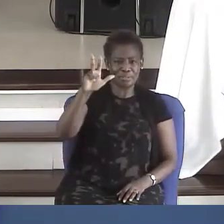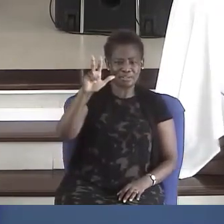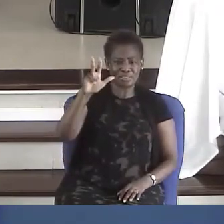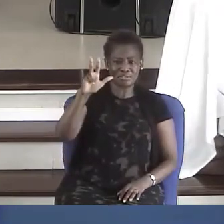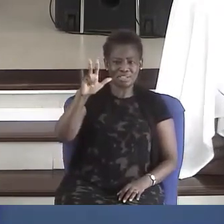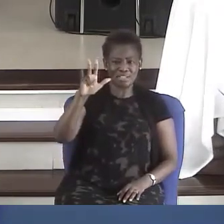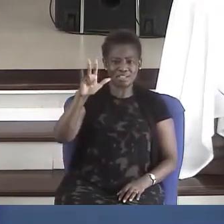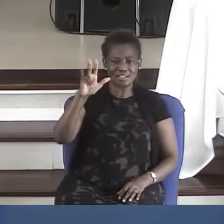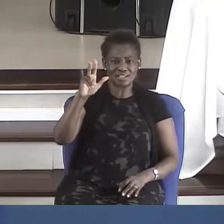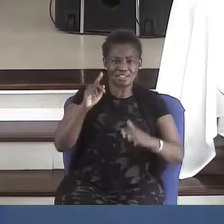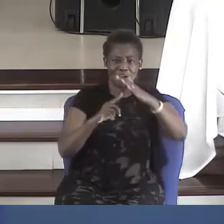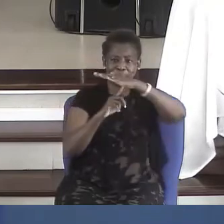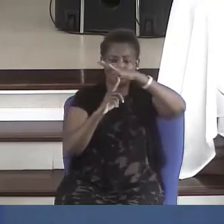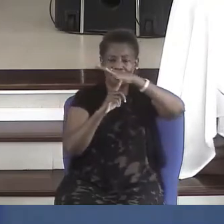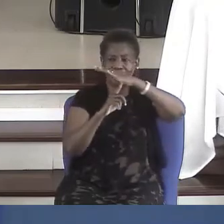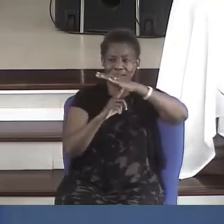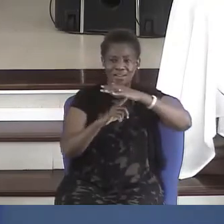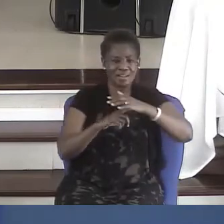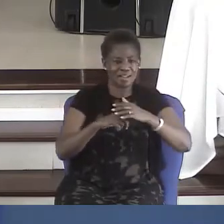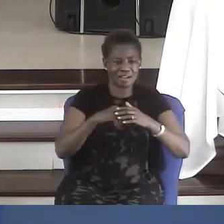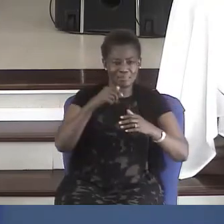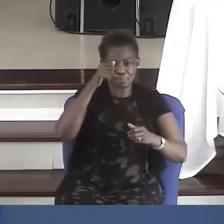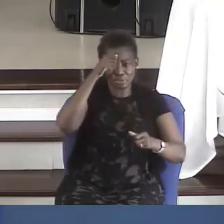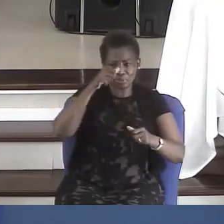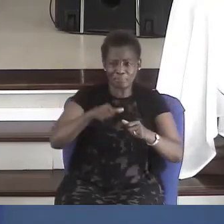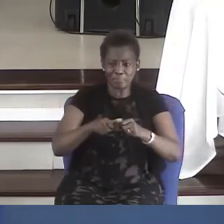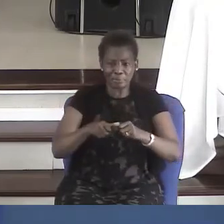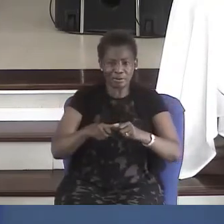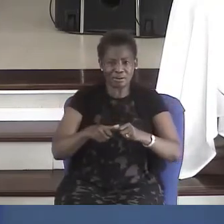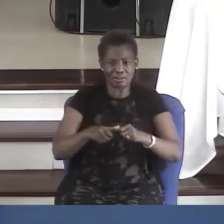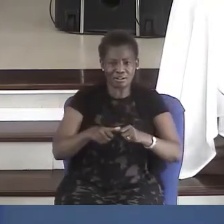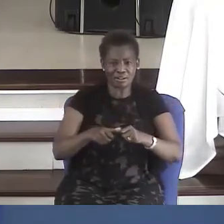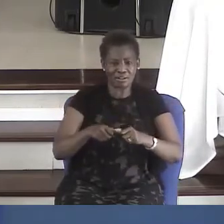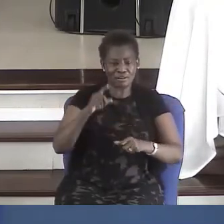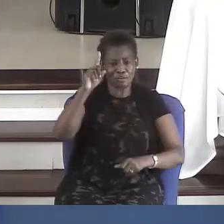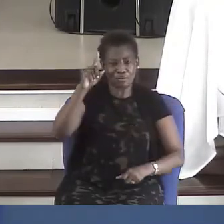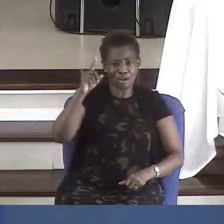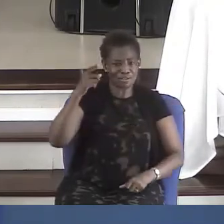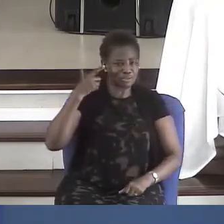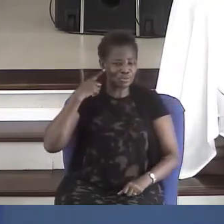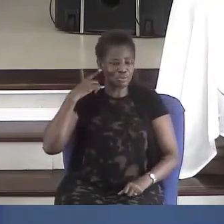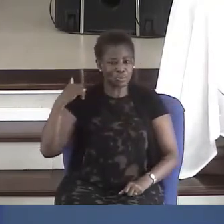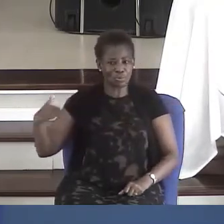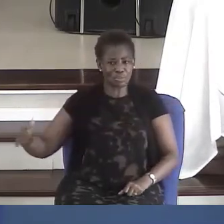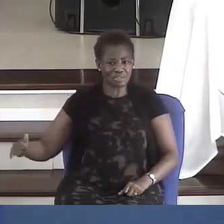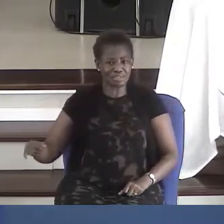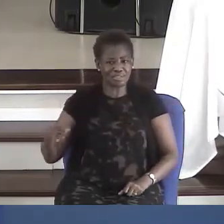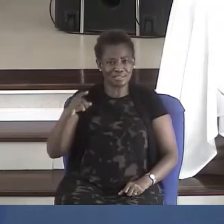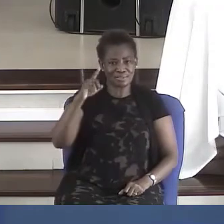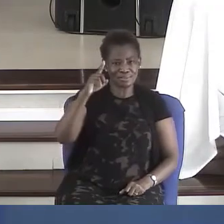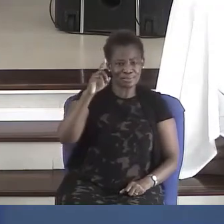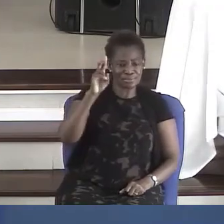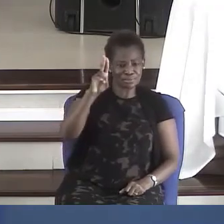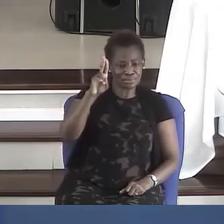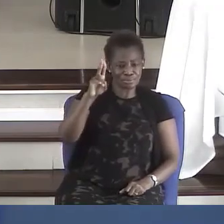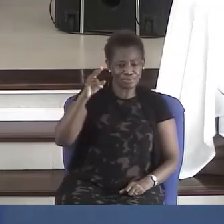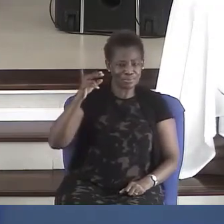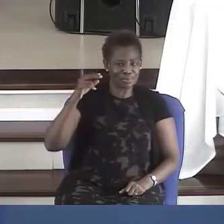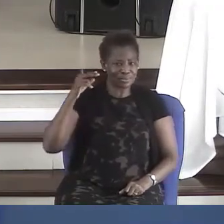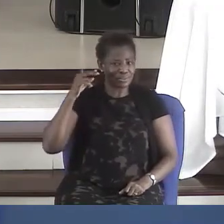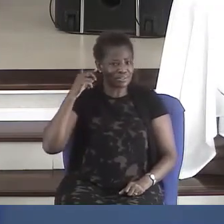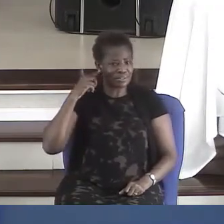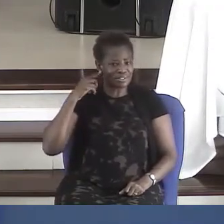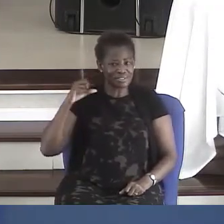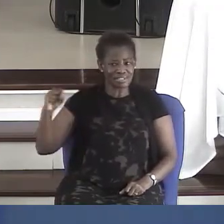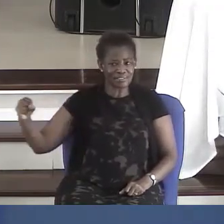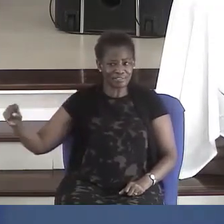else forgot. As a matter of fact, it's the same thing we do in Jamaica. When those get the gold come and the bronze and so on, we go and meet them at the airport. But all everybody else have to come in on